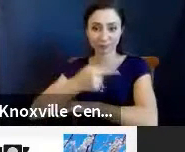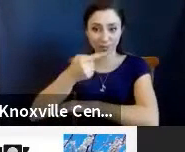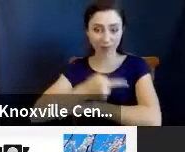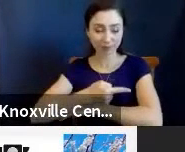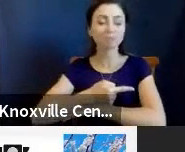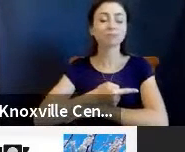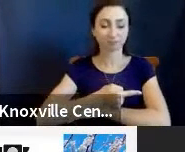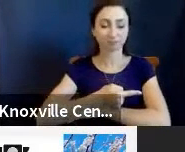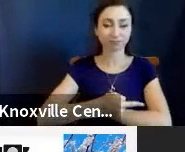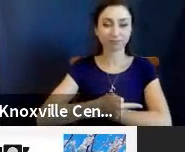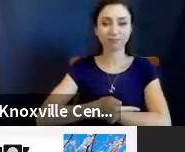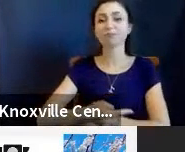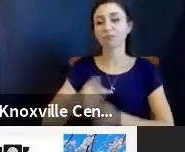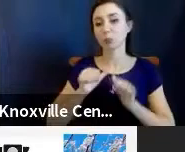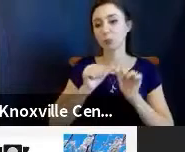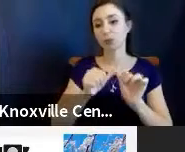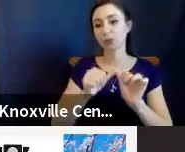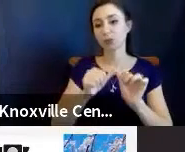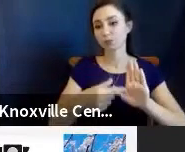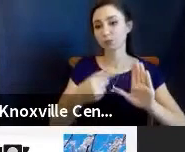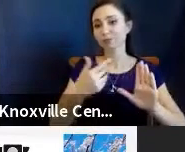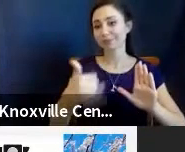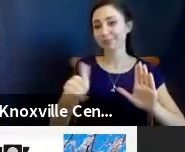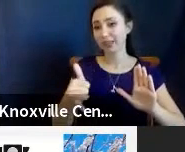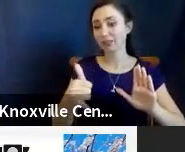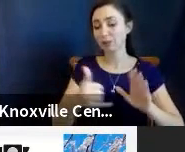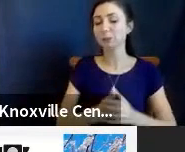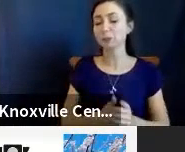continuing to represent this benchmark as yellow.